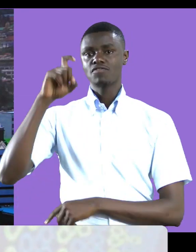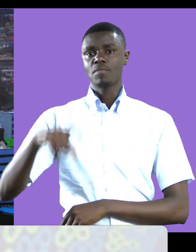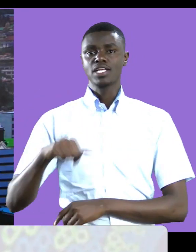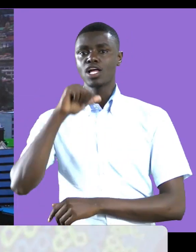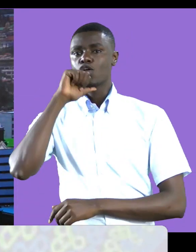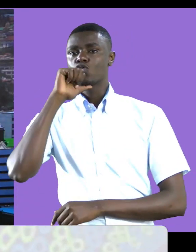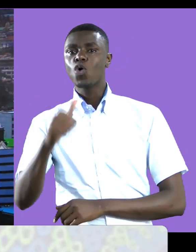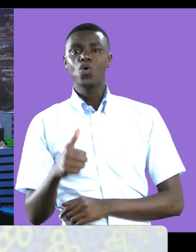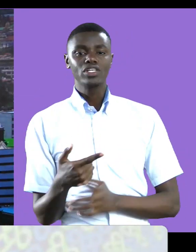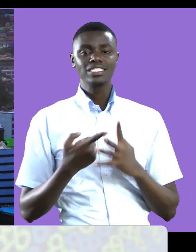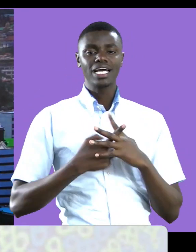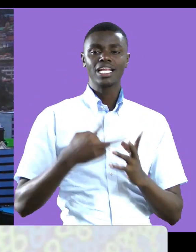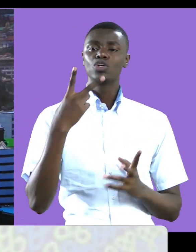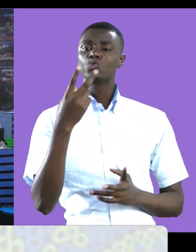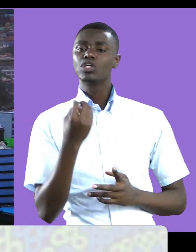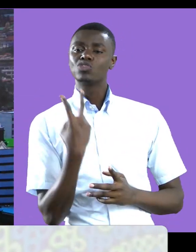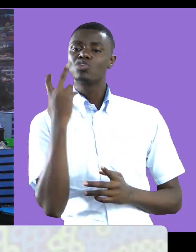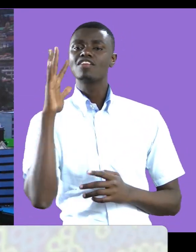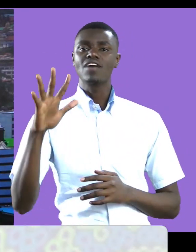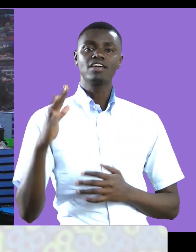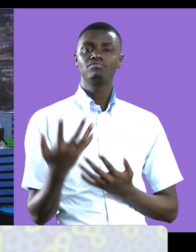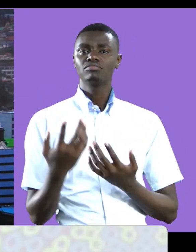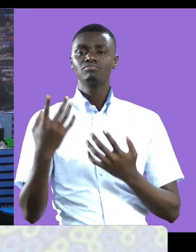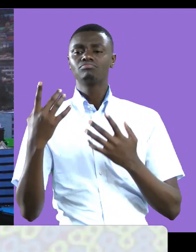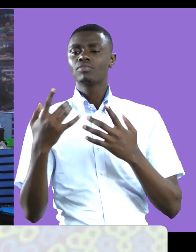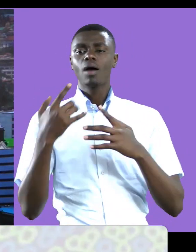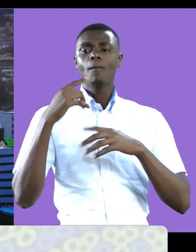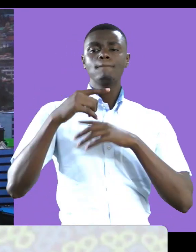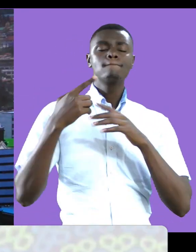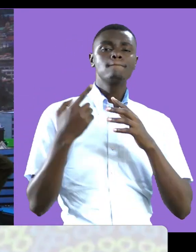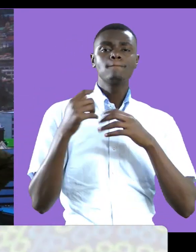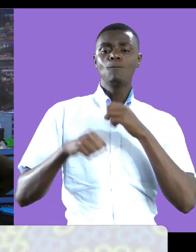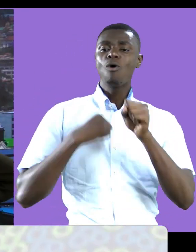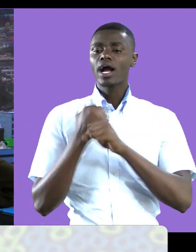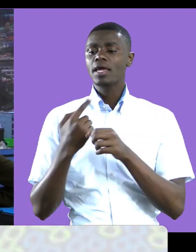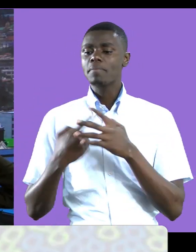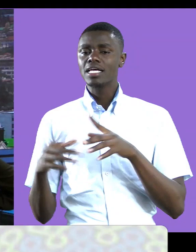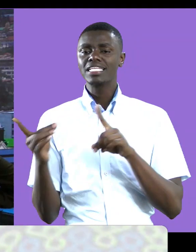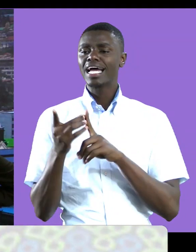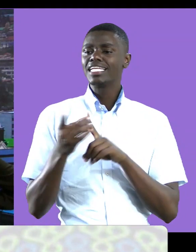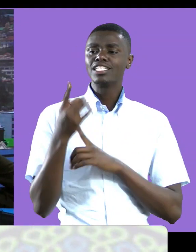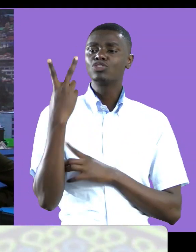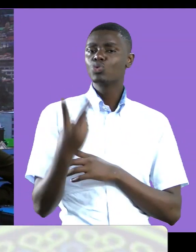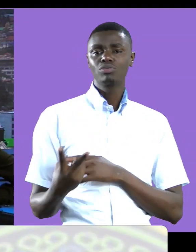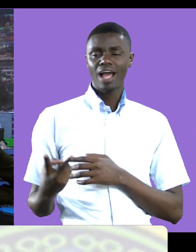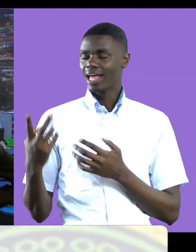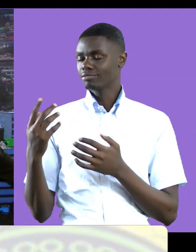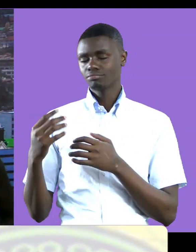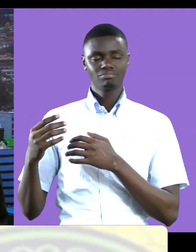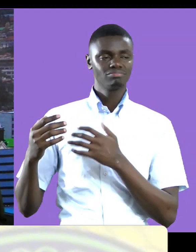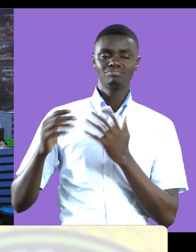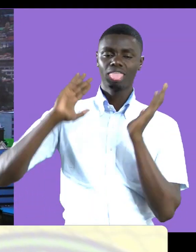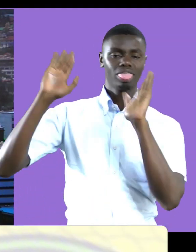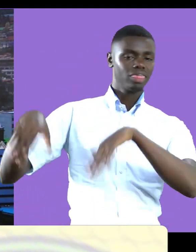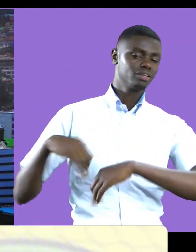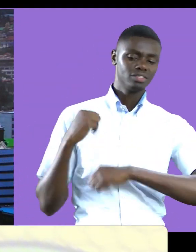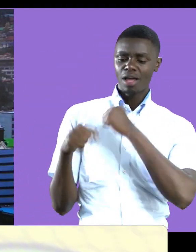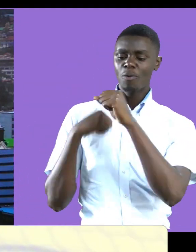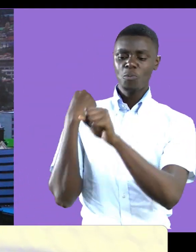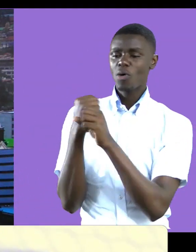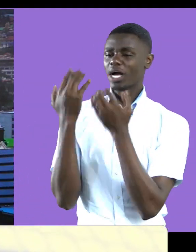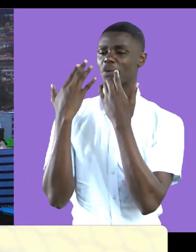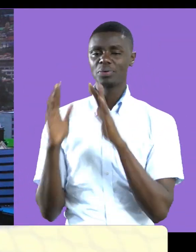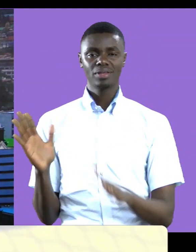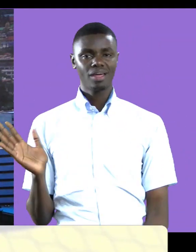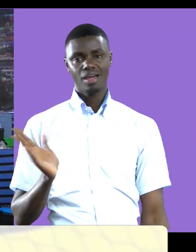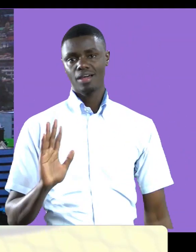all 2025. Ati mwaka imeanza ni date 2. Ati mwaka imeanza. Let me change my mind. Yes. Like, so for me,